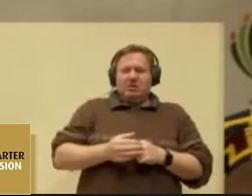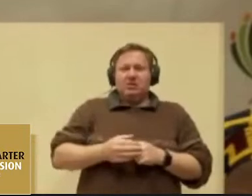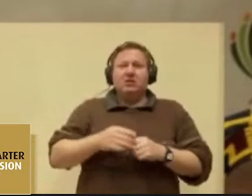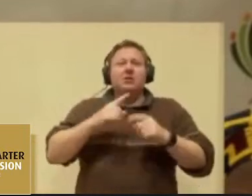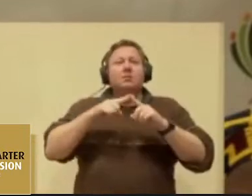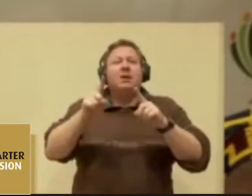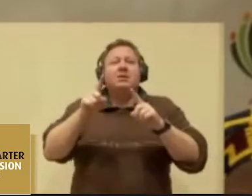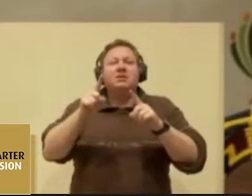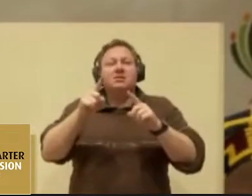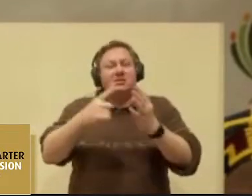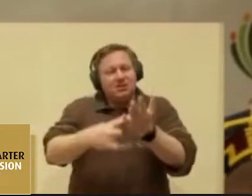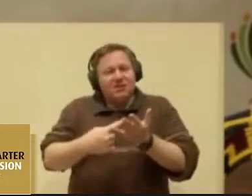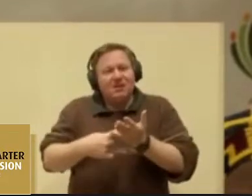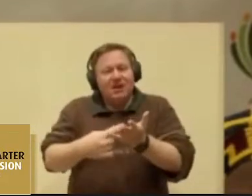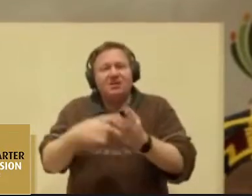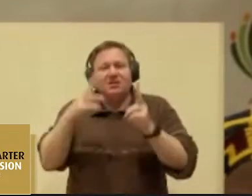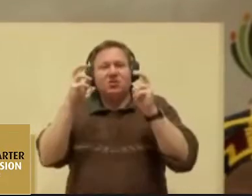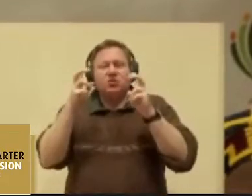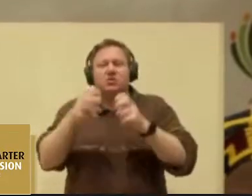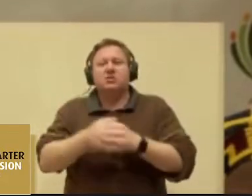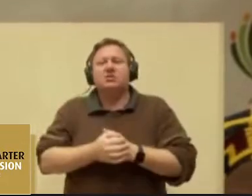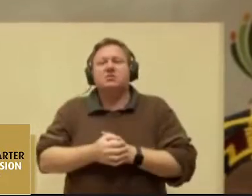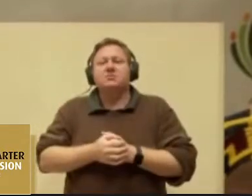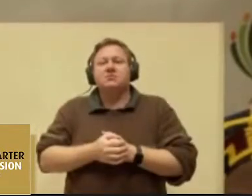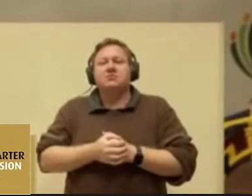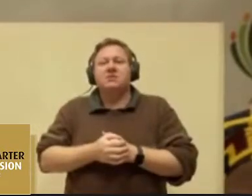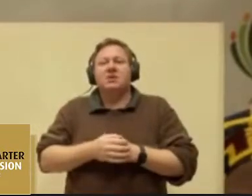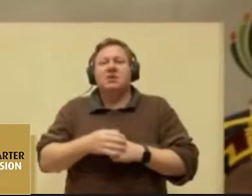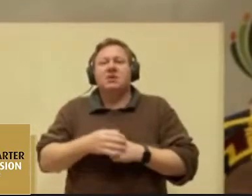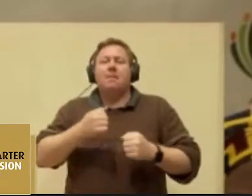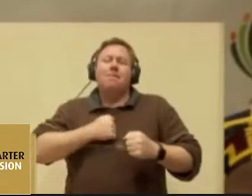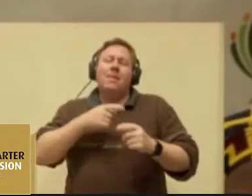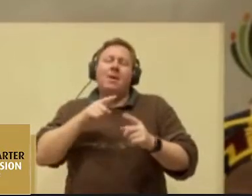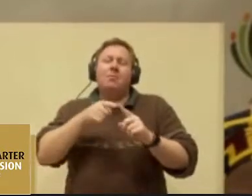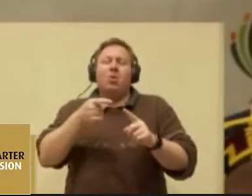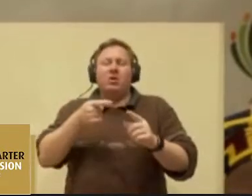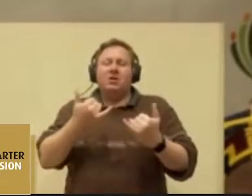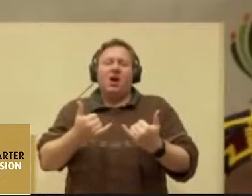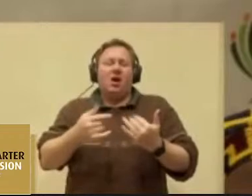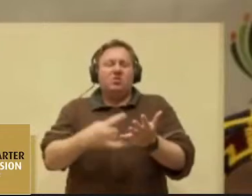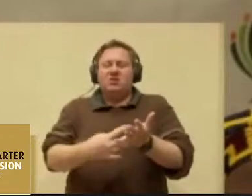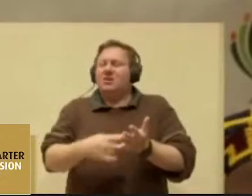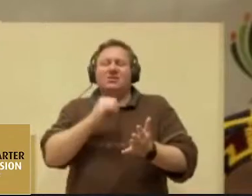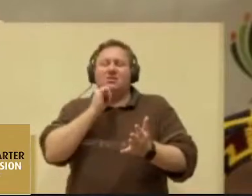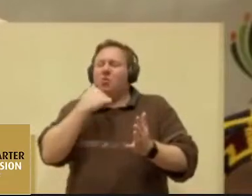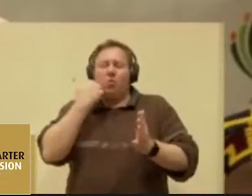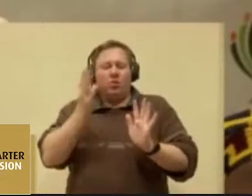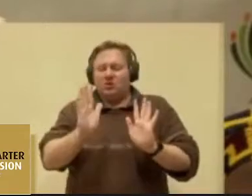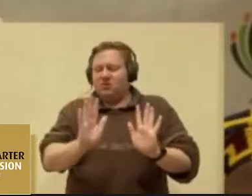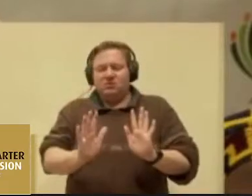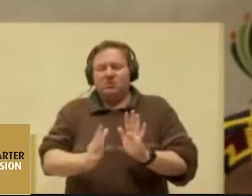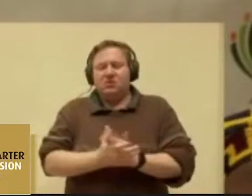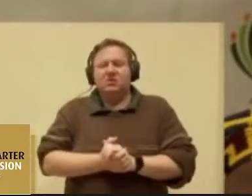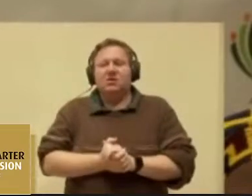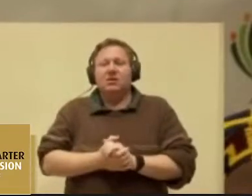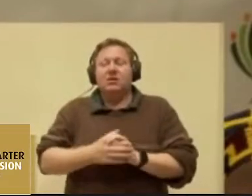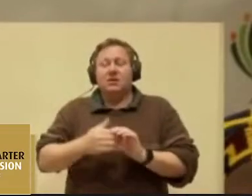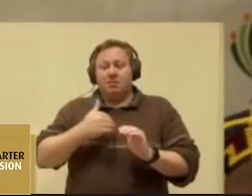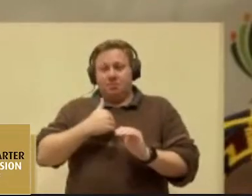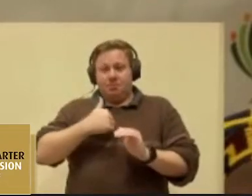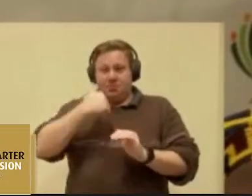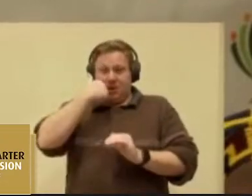issue but i don't want to go in there because it's not my point it's not my issue the only thing that i